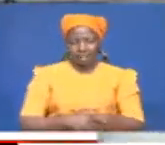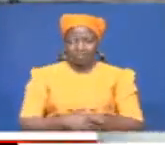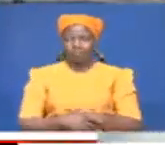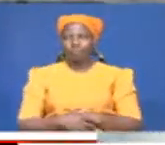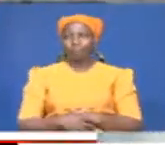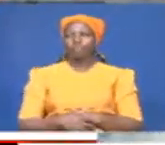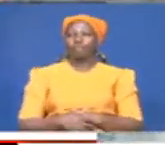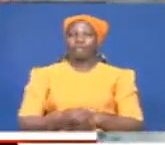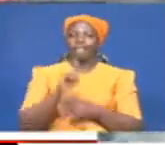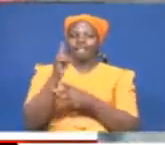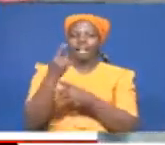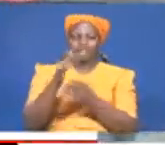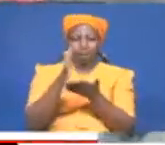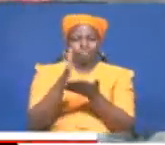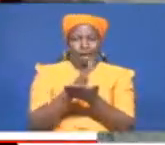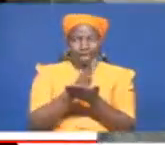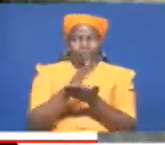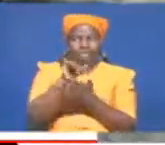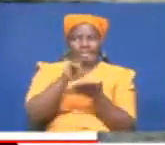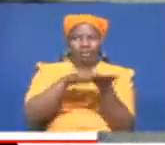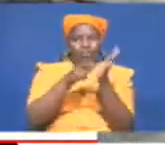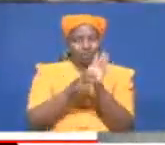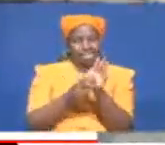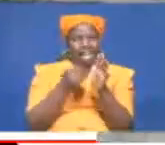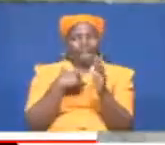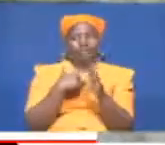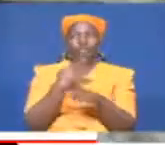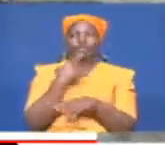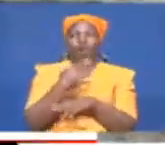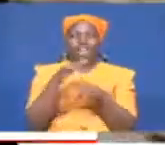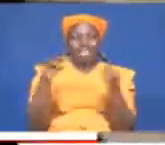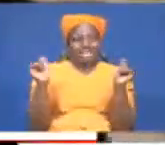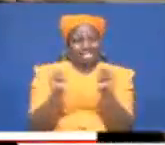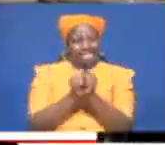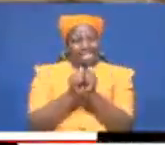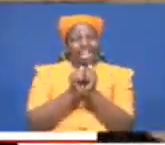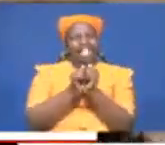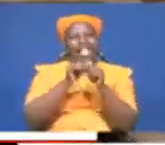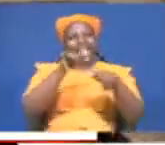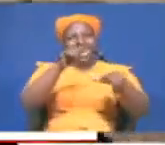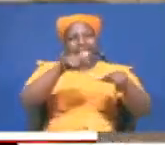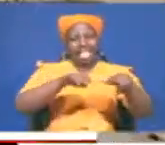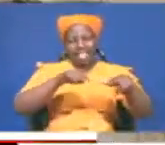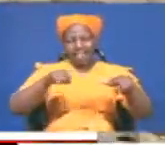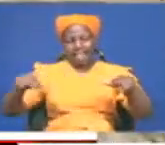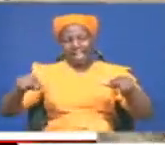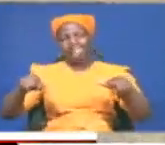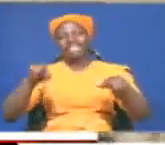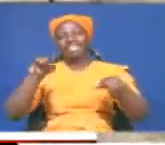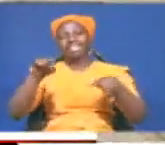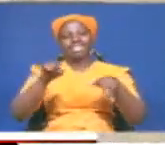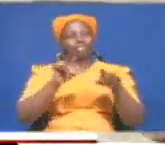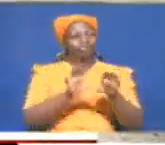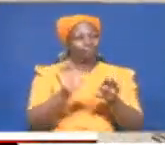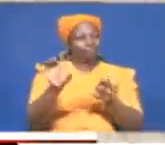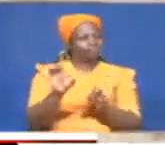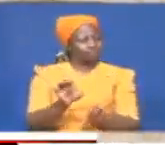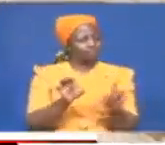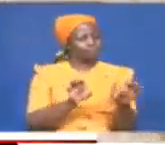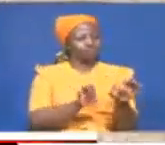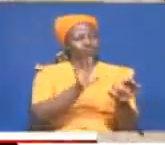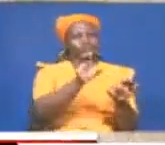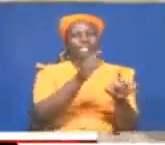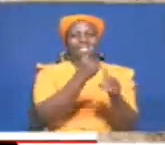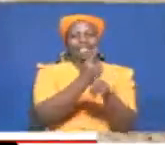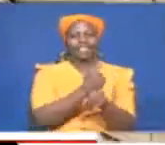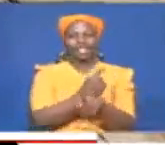The first phase of the project, covering 410 acres, is sectioned into multimodal boulevards, segregating